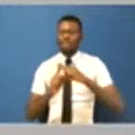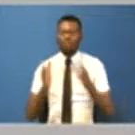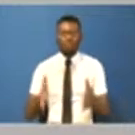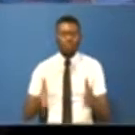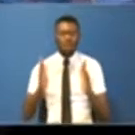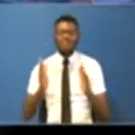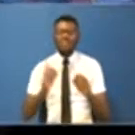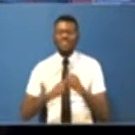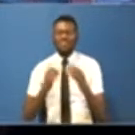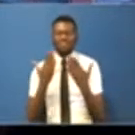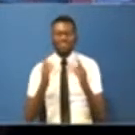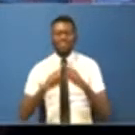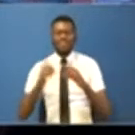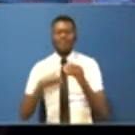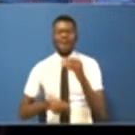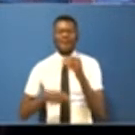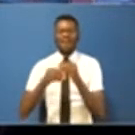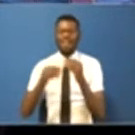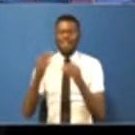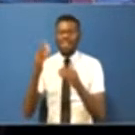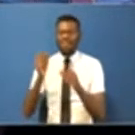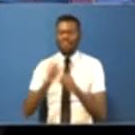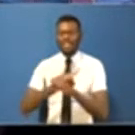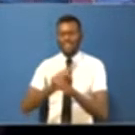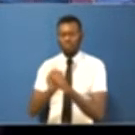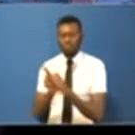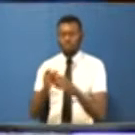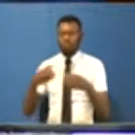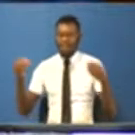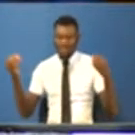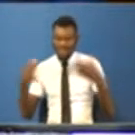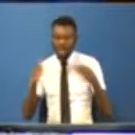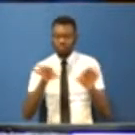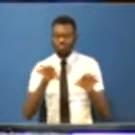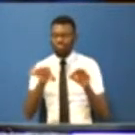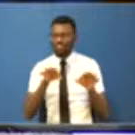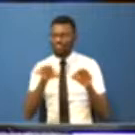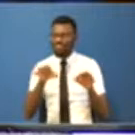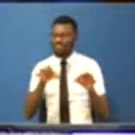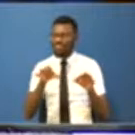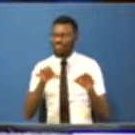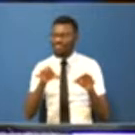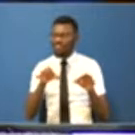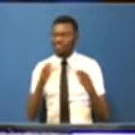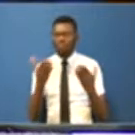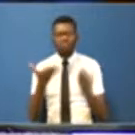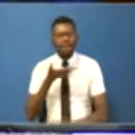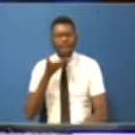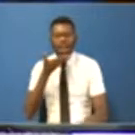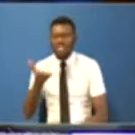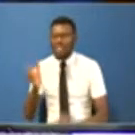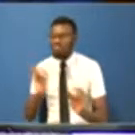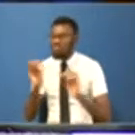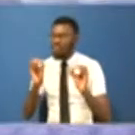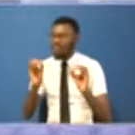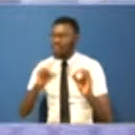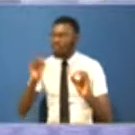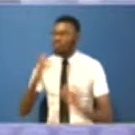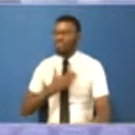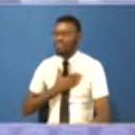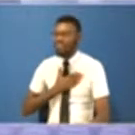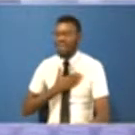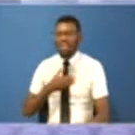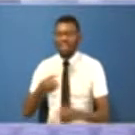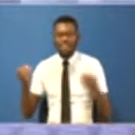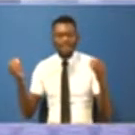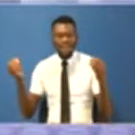okay your time is up but i add you 30 seconds for clarity and there seems to be no response to my question and i need clarity